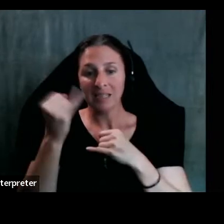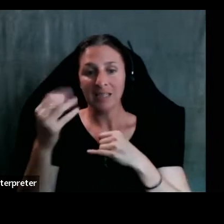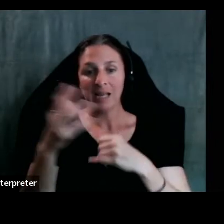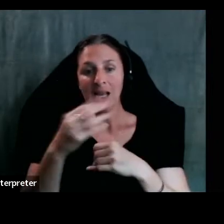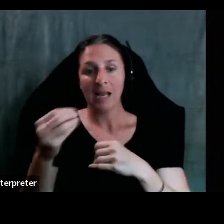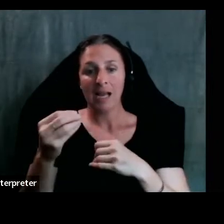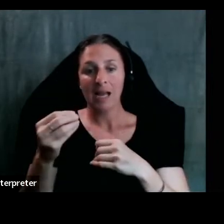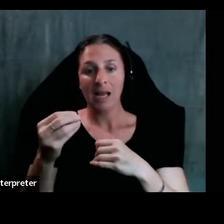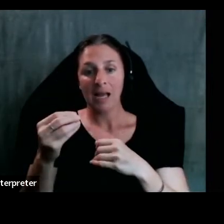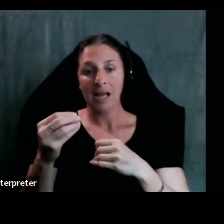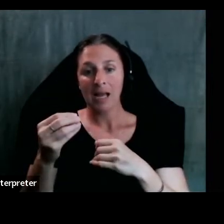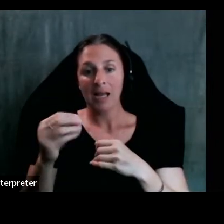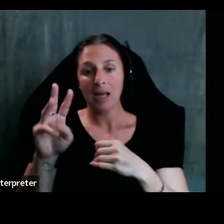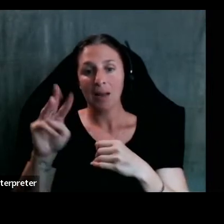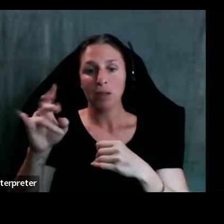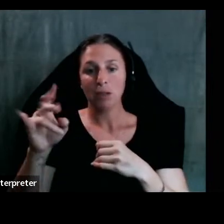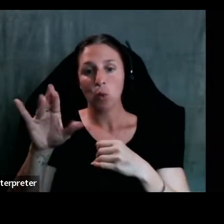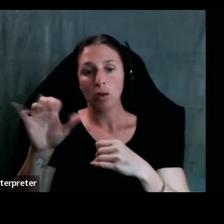service citation